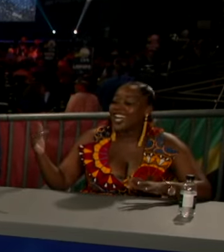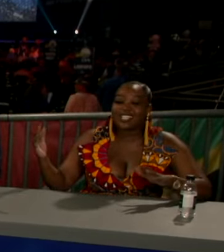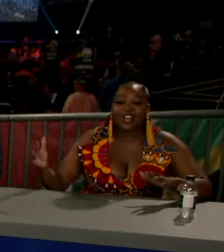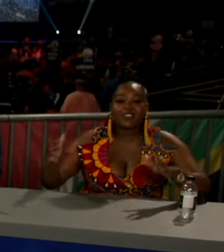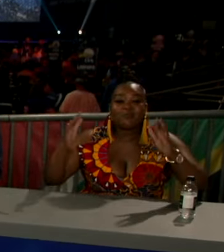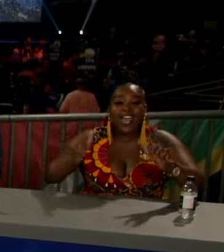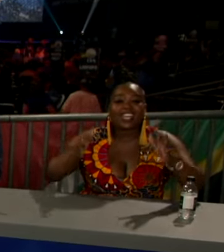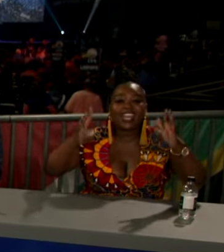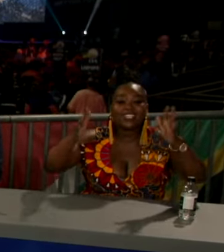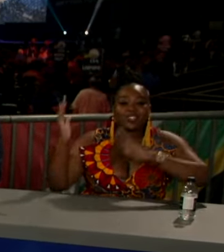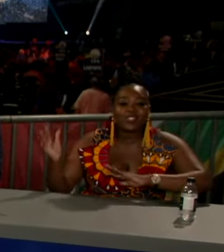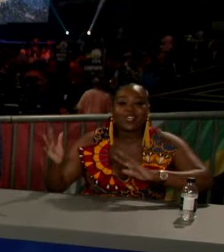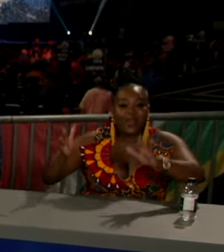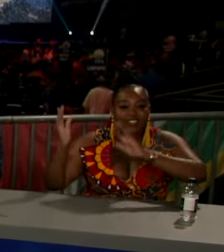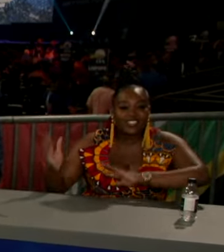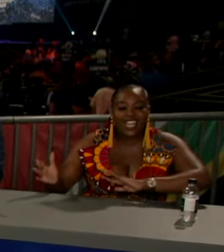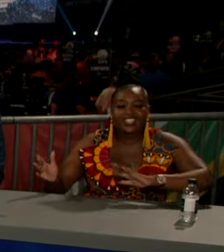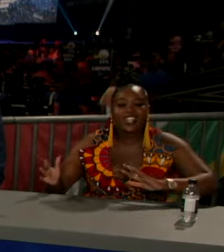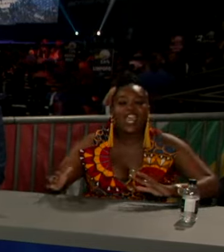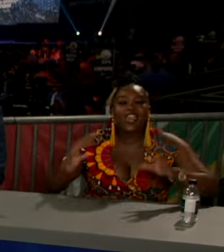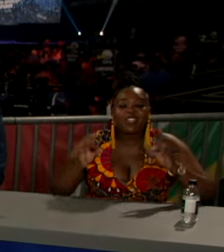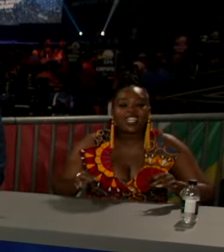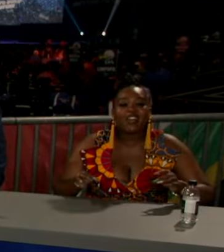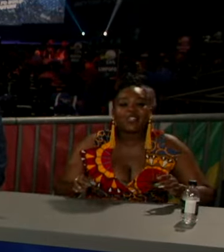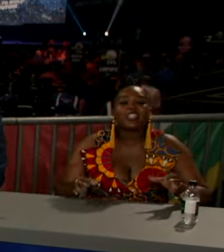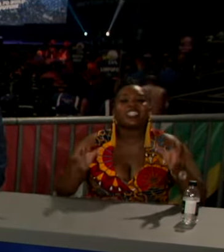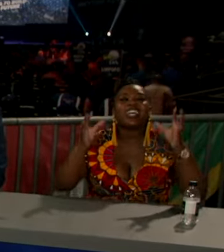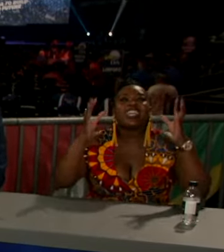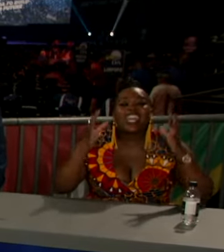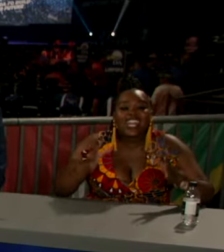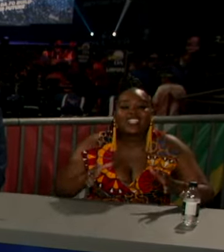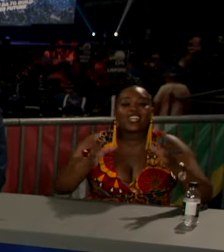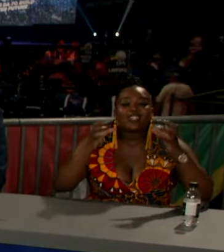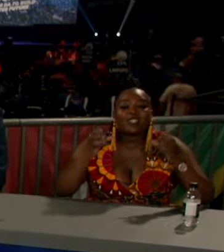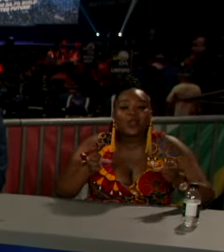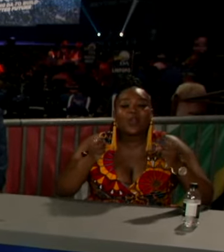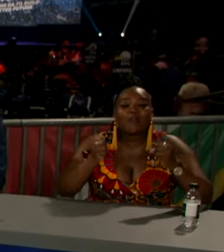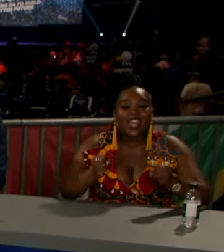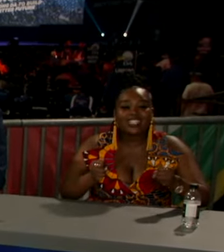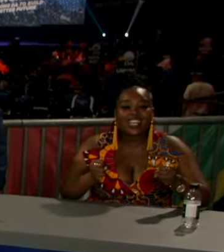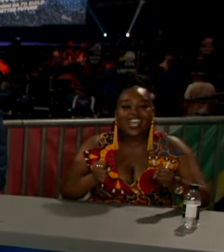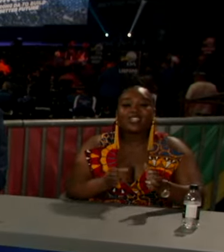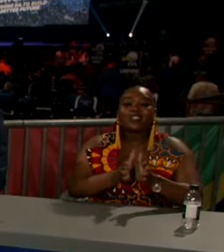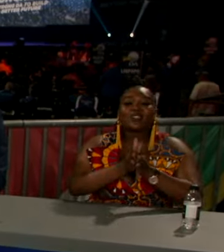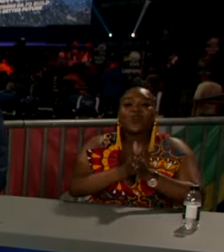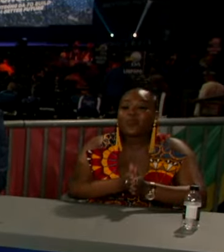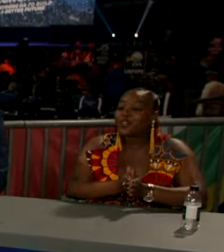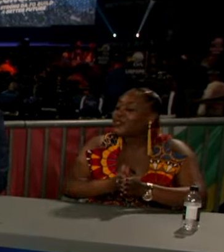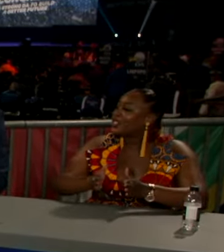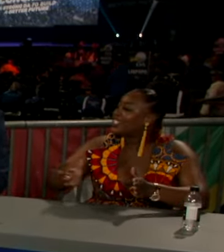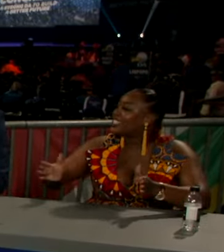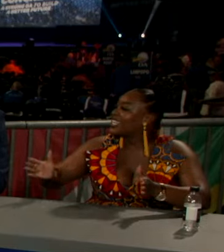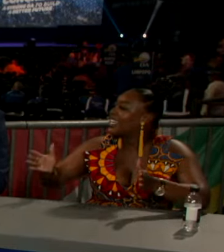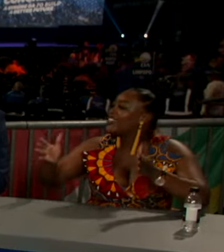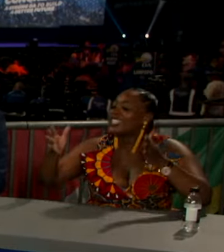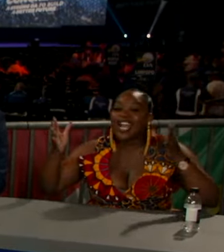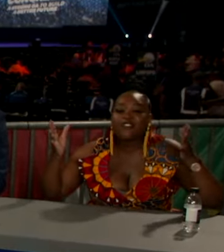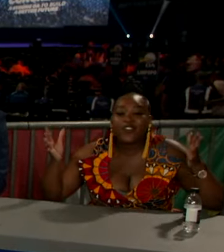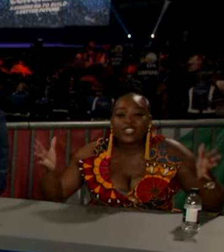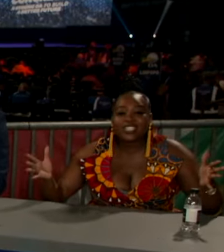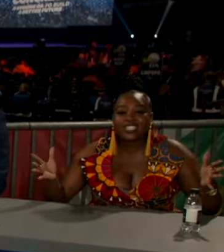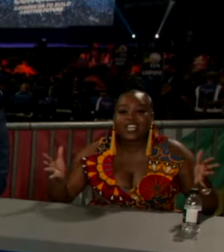pinching ourselves back in studio and back of stage every time because the energy is so amazing and it is so beautiful to see